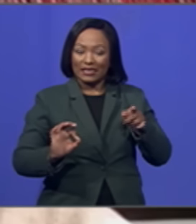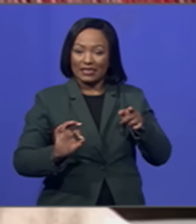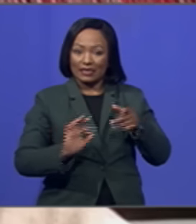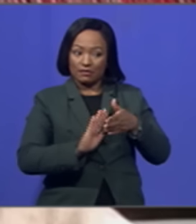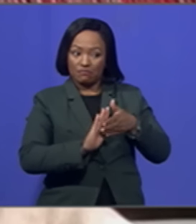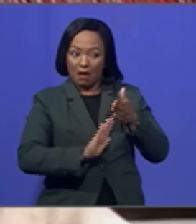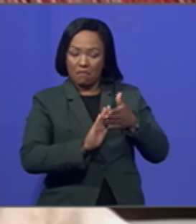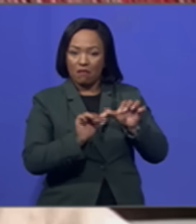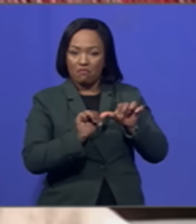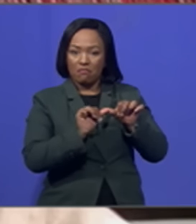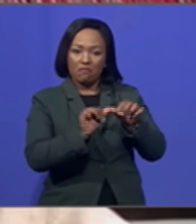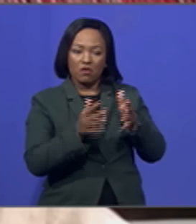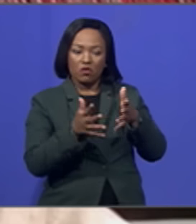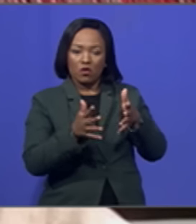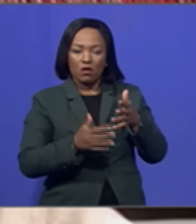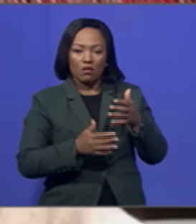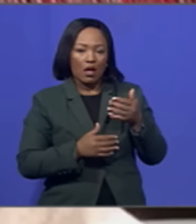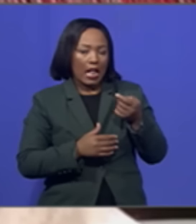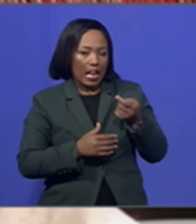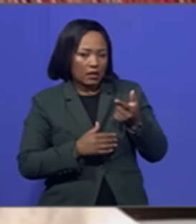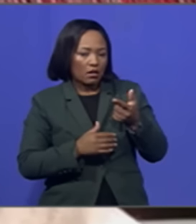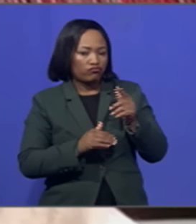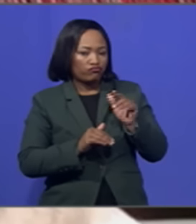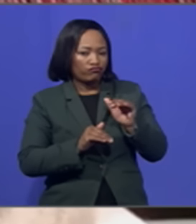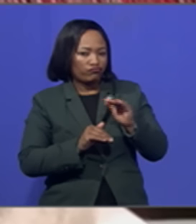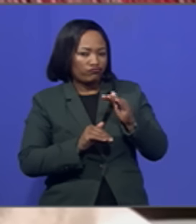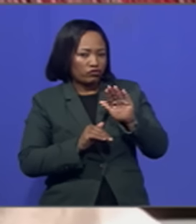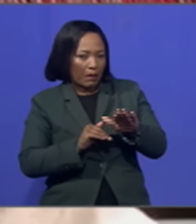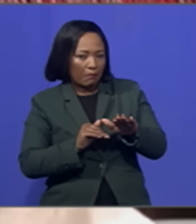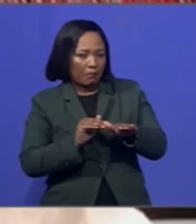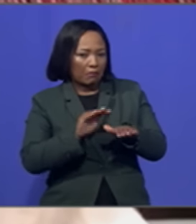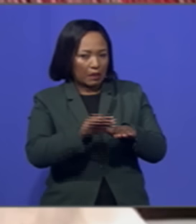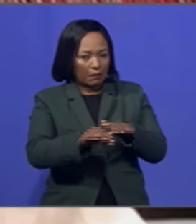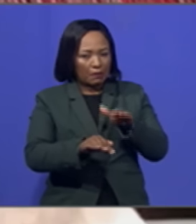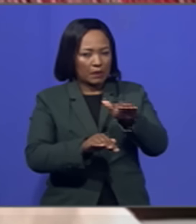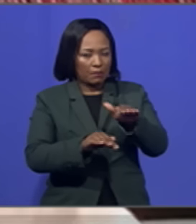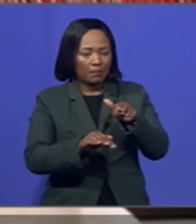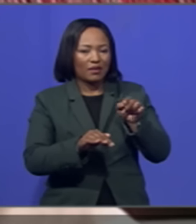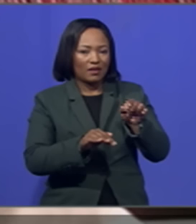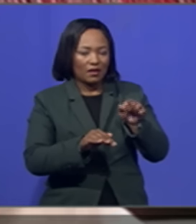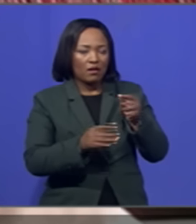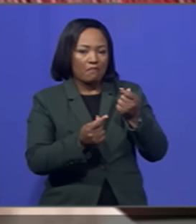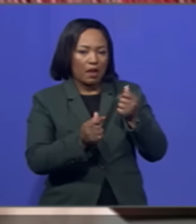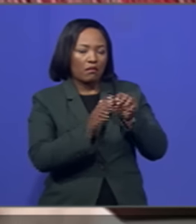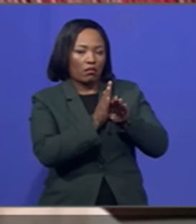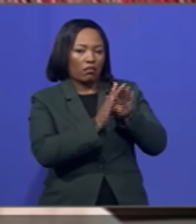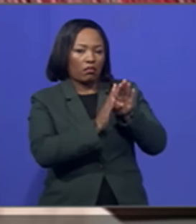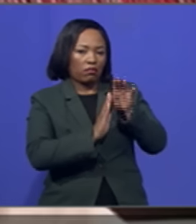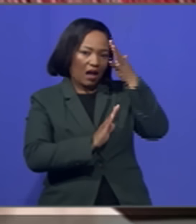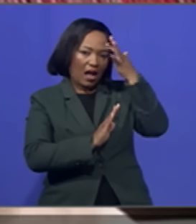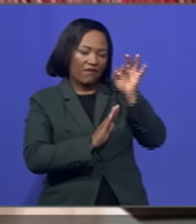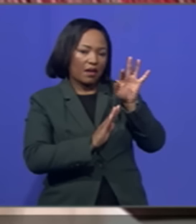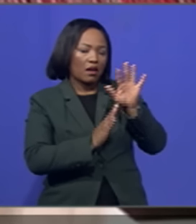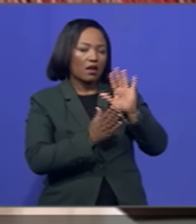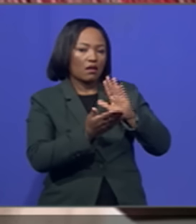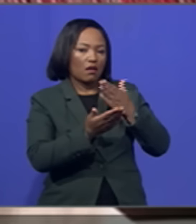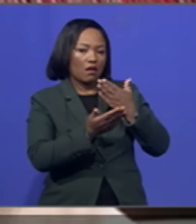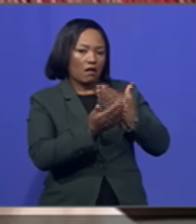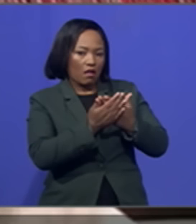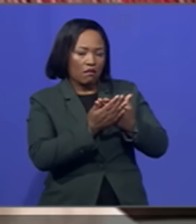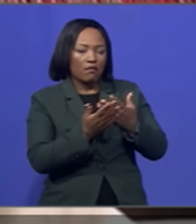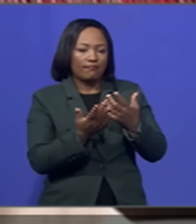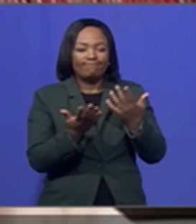that goes. And little by little, with lower debt servicing costs, the government will be more